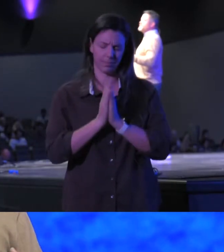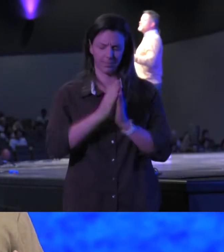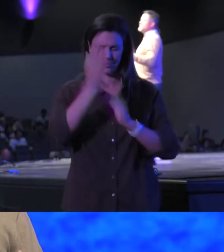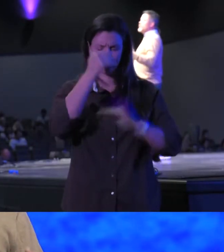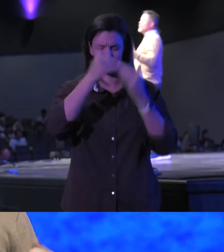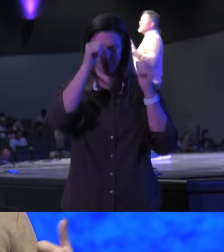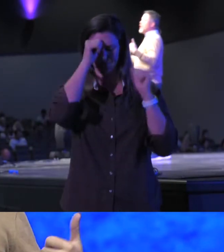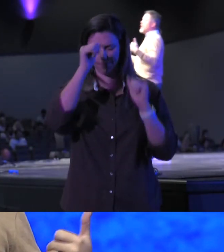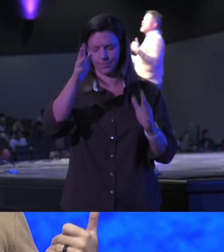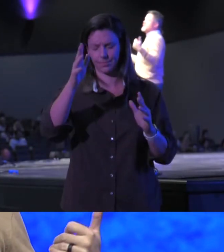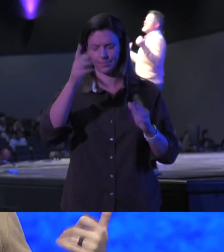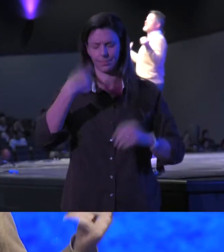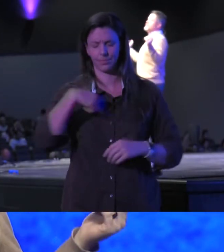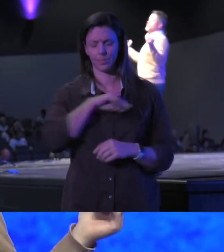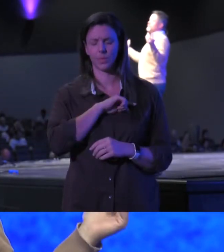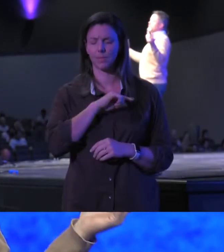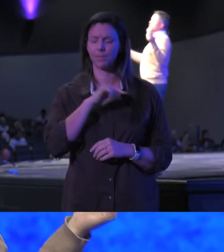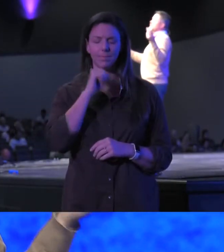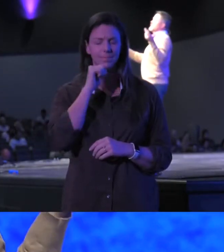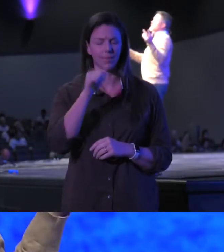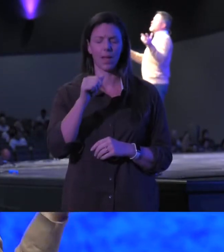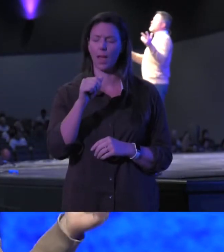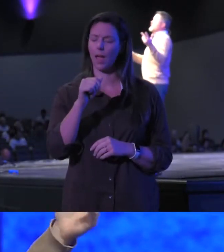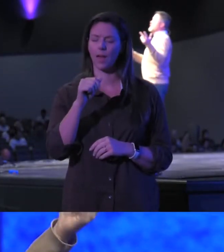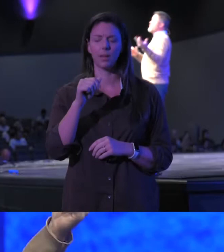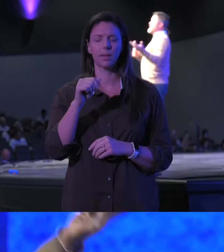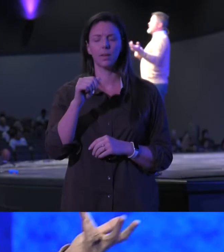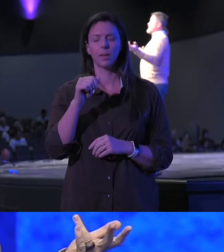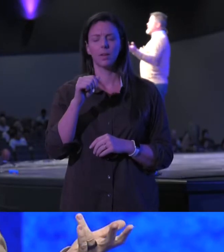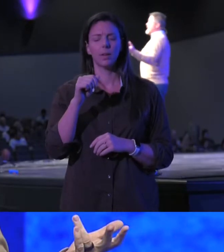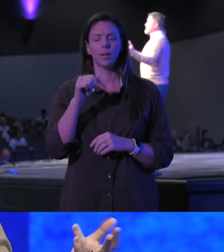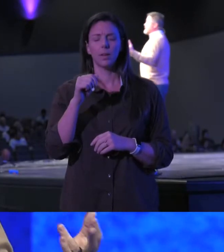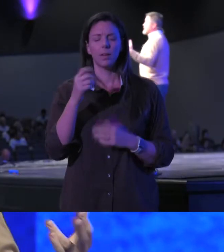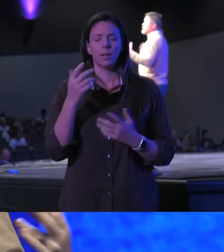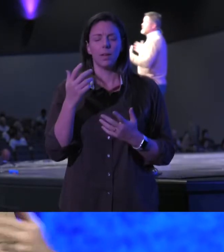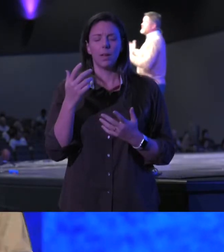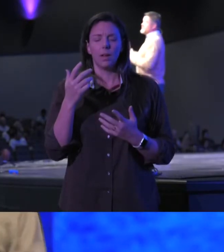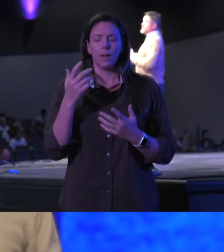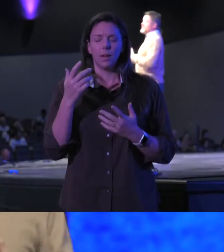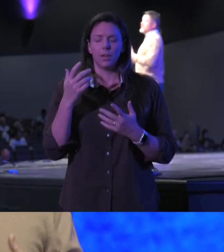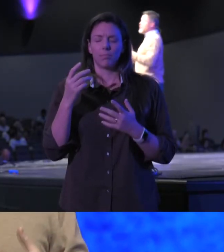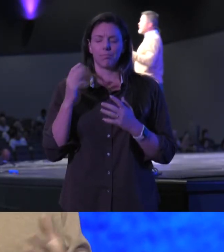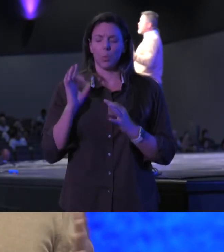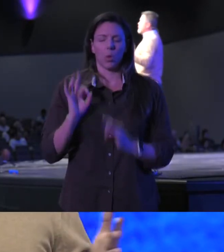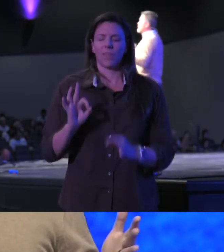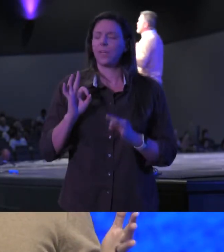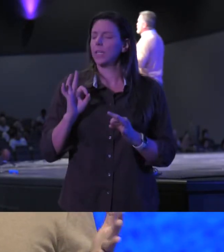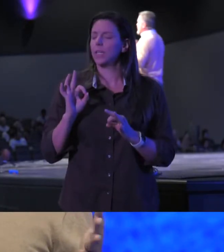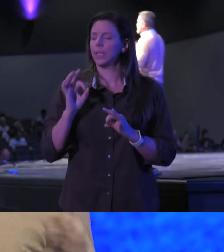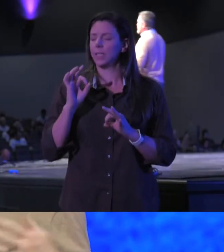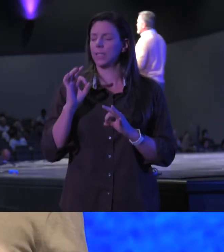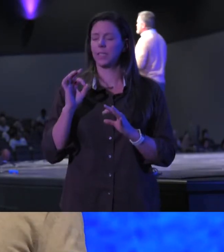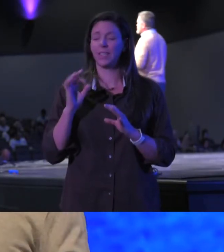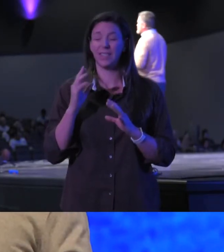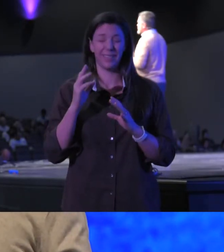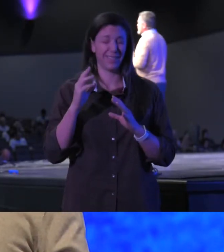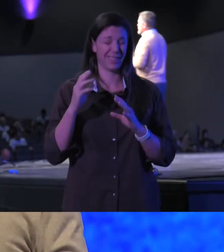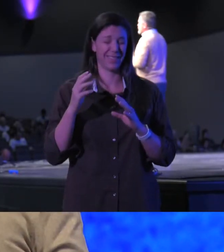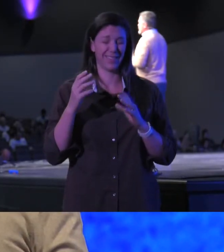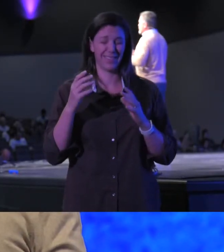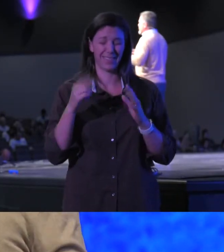Father, we are not immune from being affected by everything we see going on around